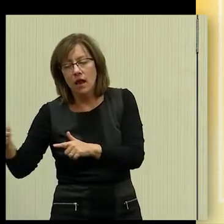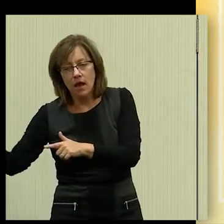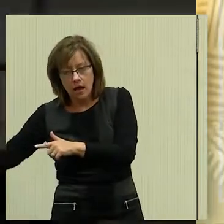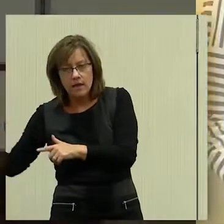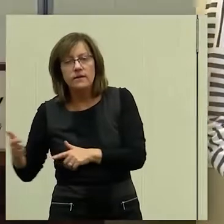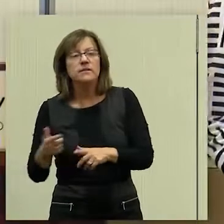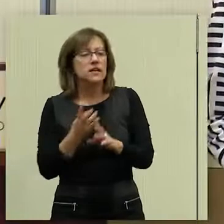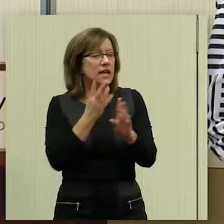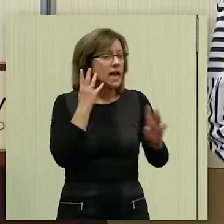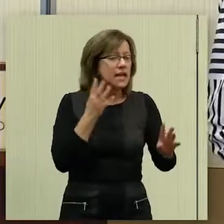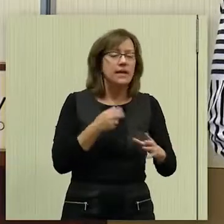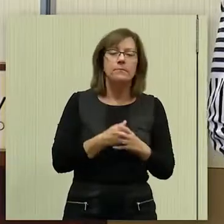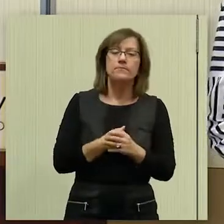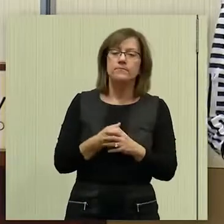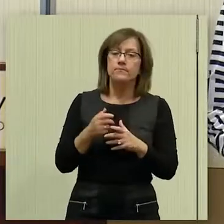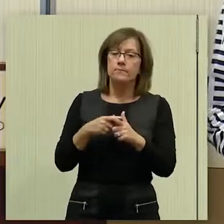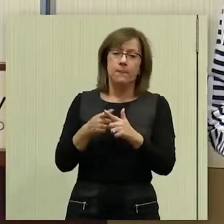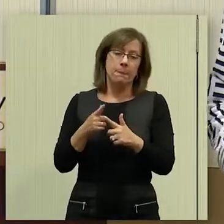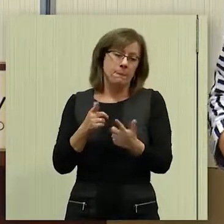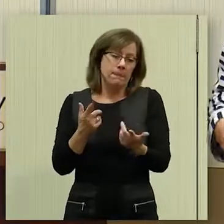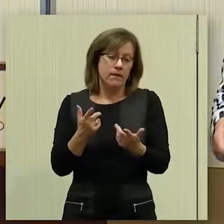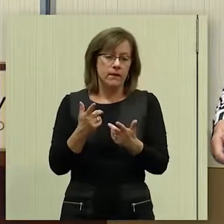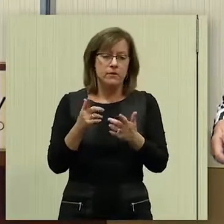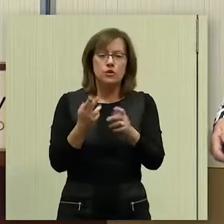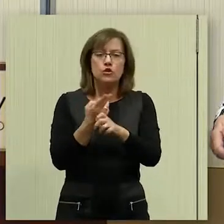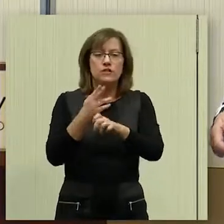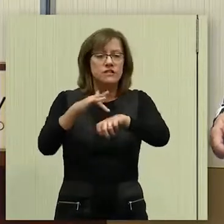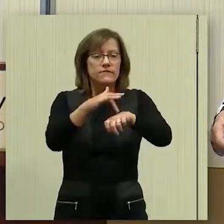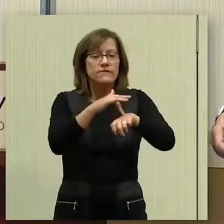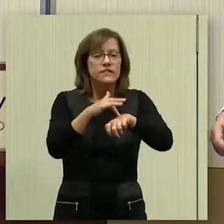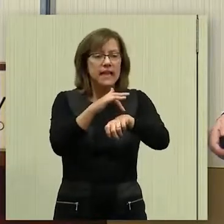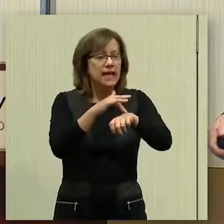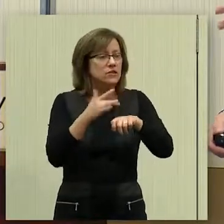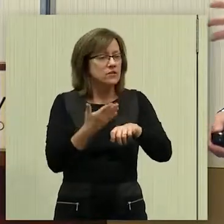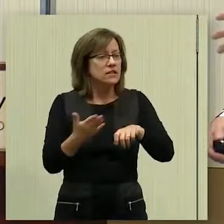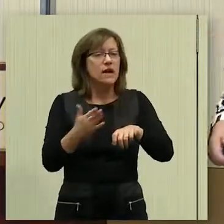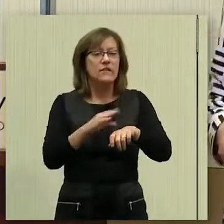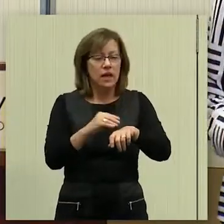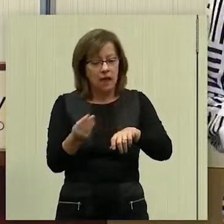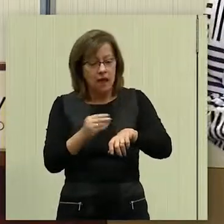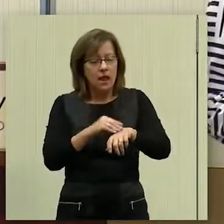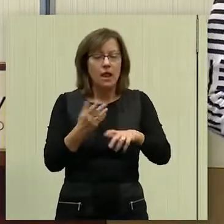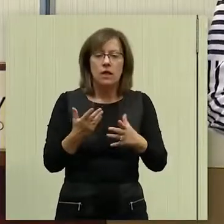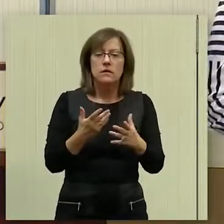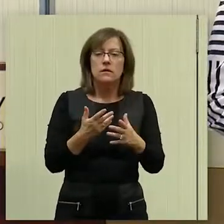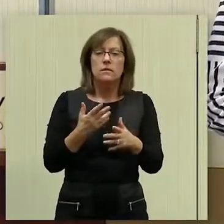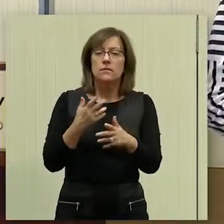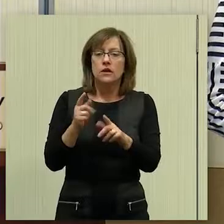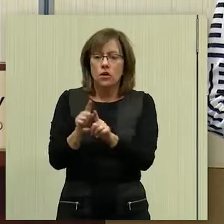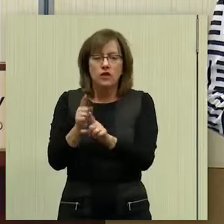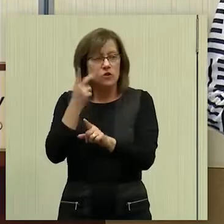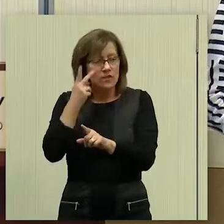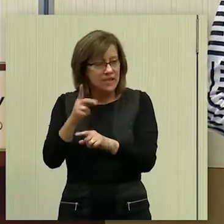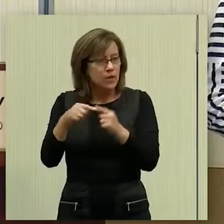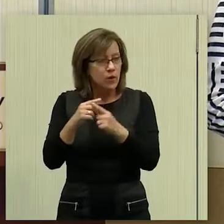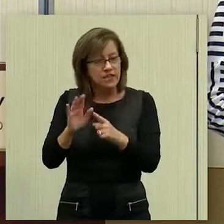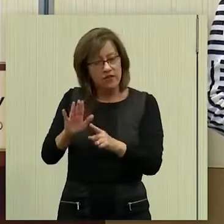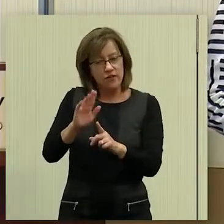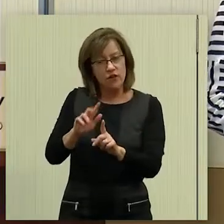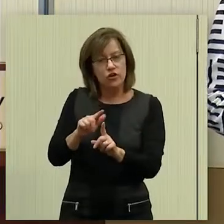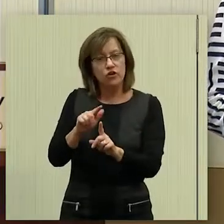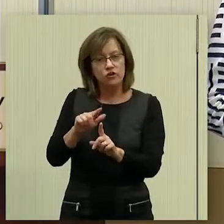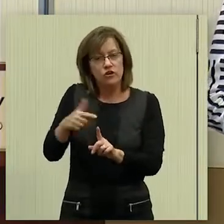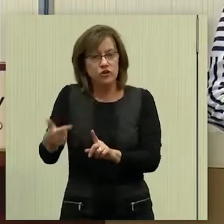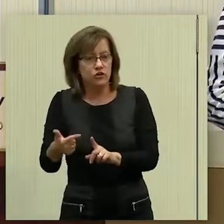turn is it, and use a Velcro and take it off so that children can do that independently, but they can also see when it's their turn. For a child with